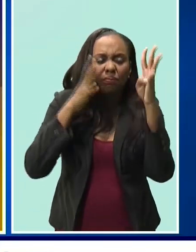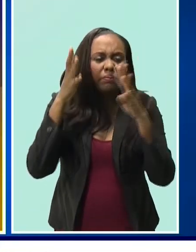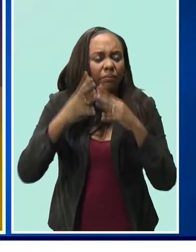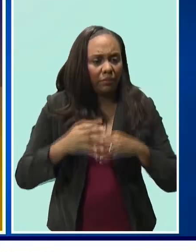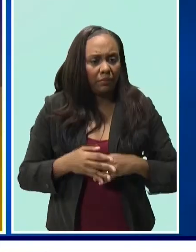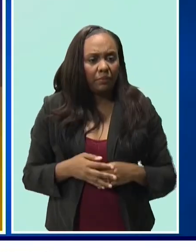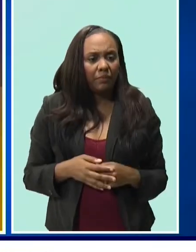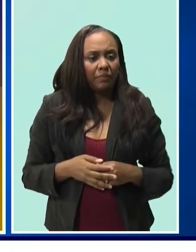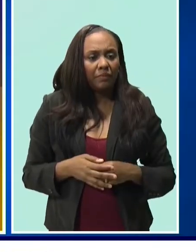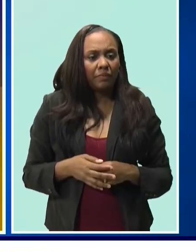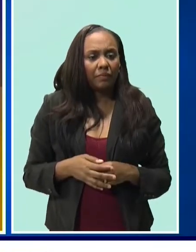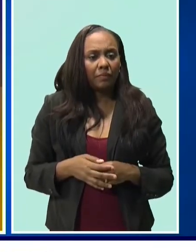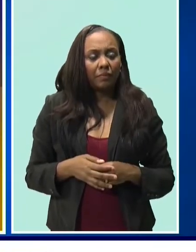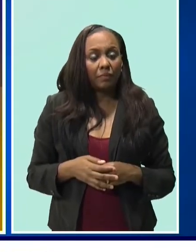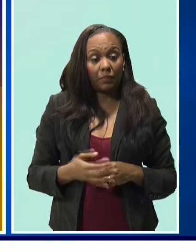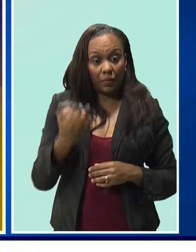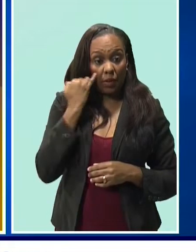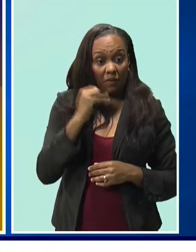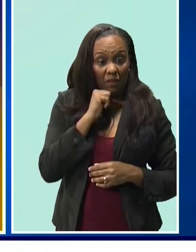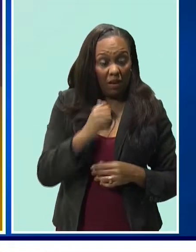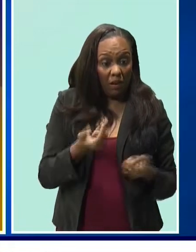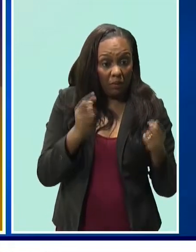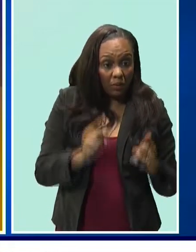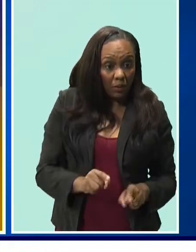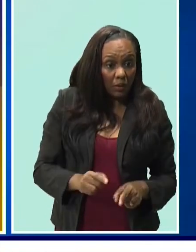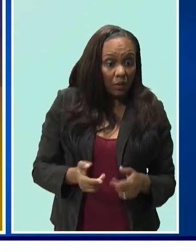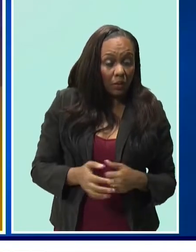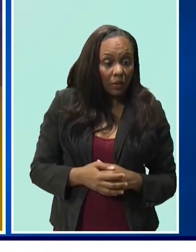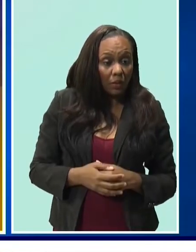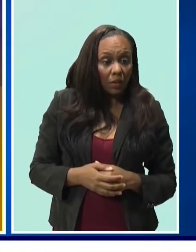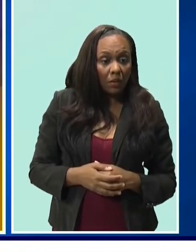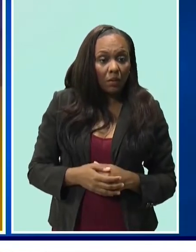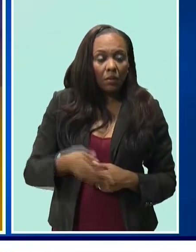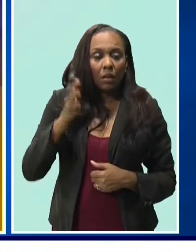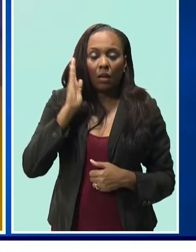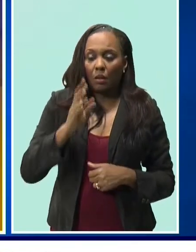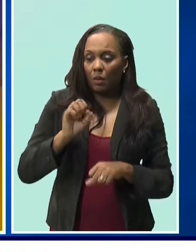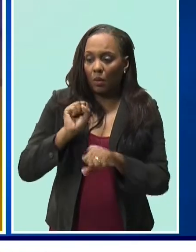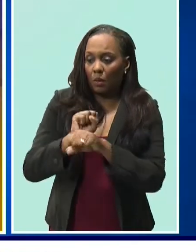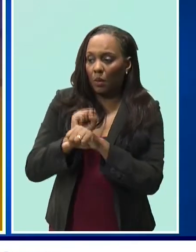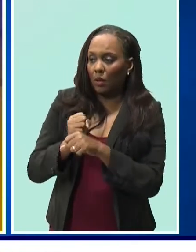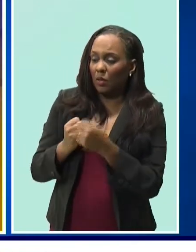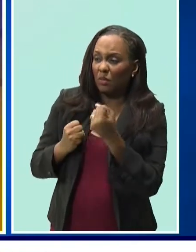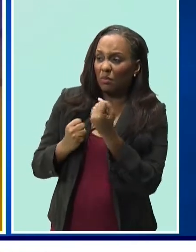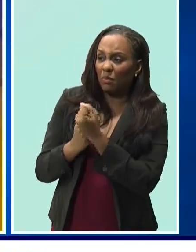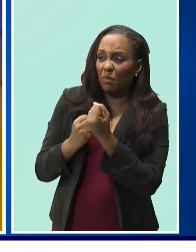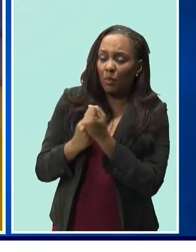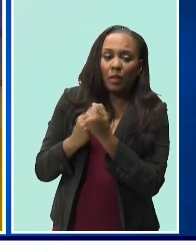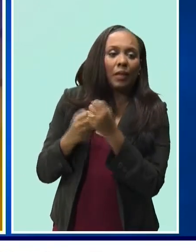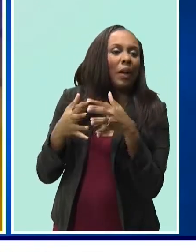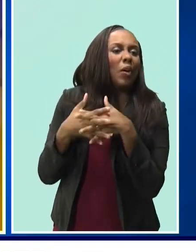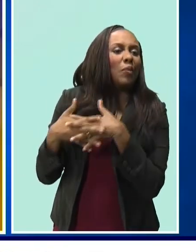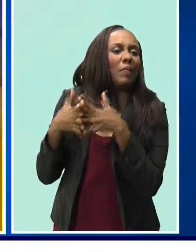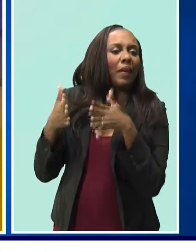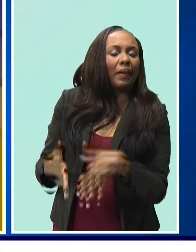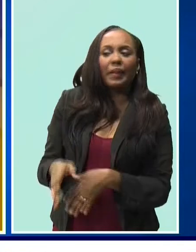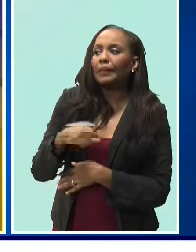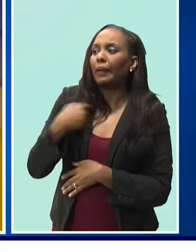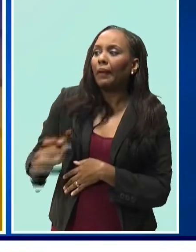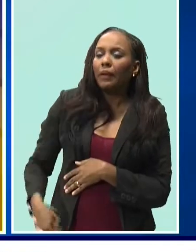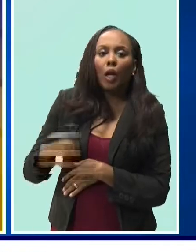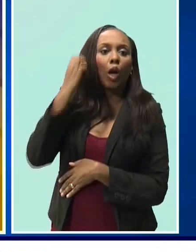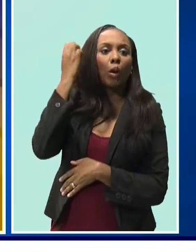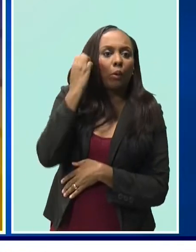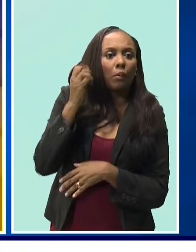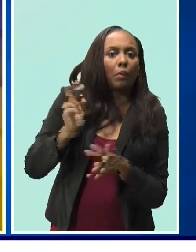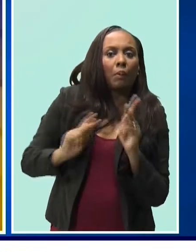content. Otherwise, we will only really be working towards supporting the development of the American, Chinese, European, and